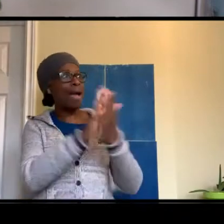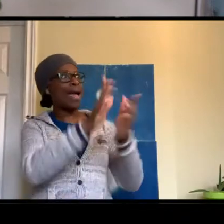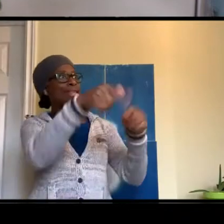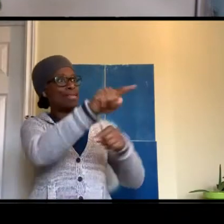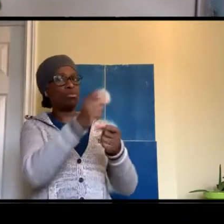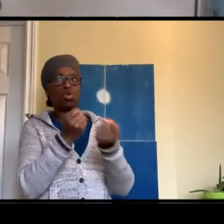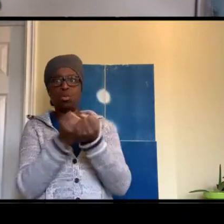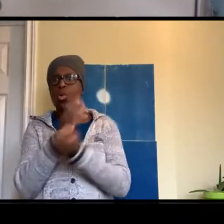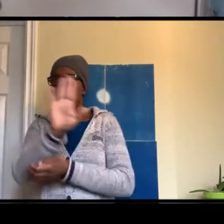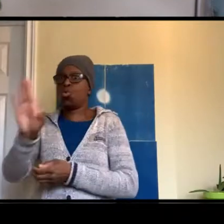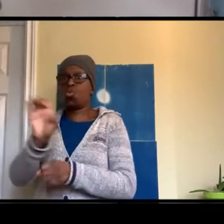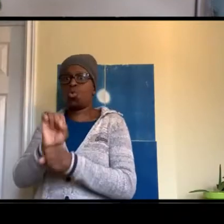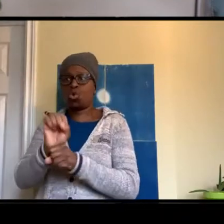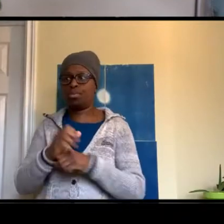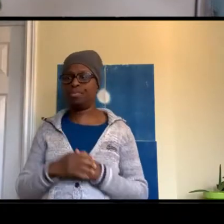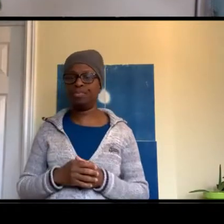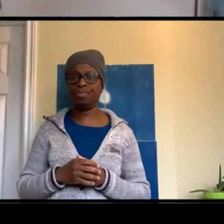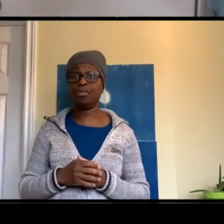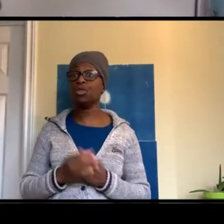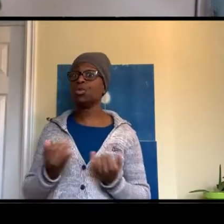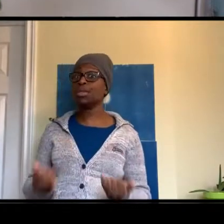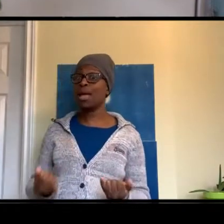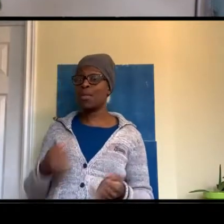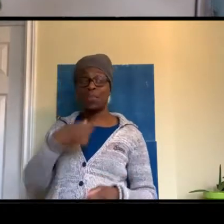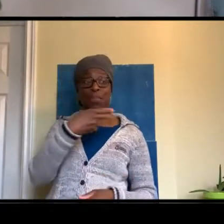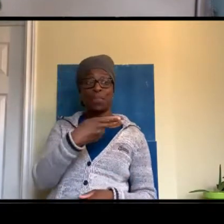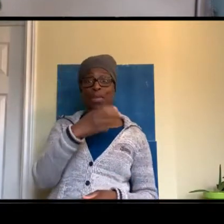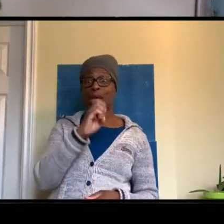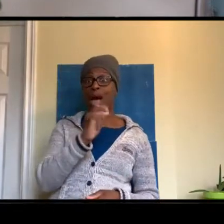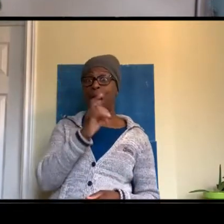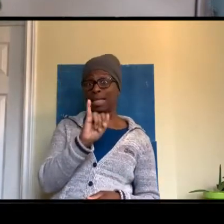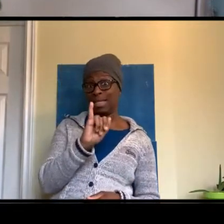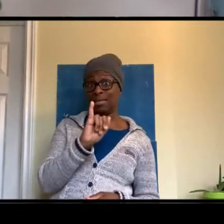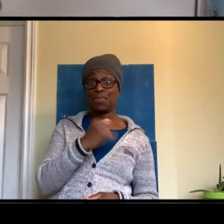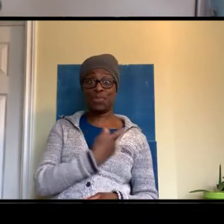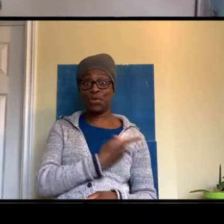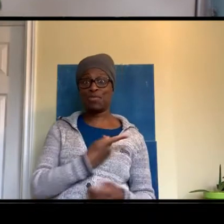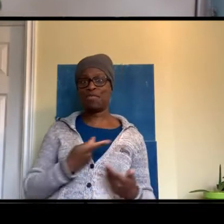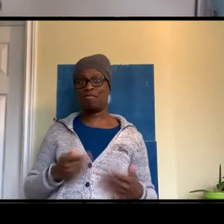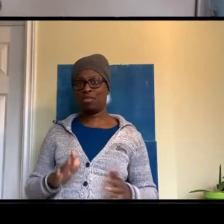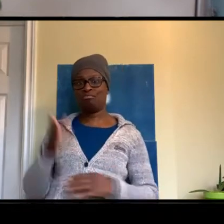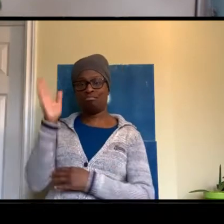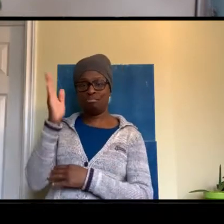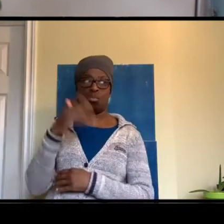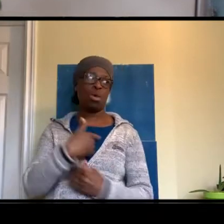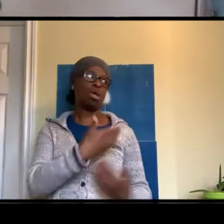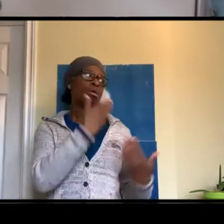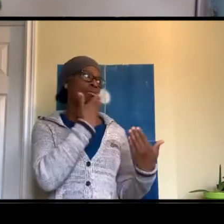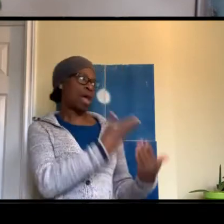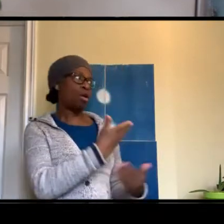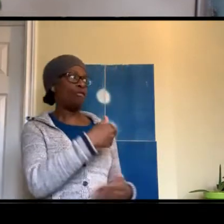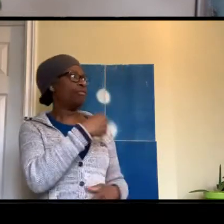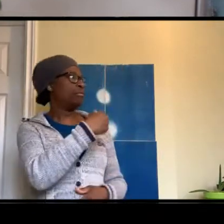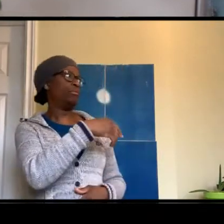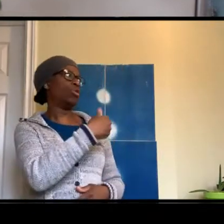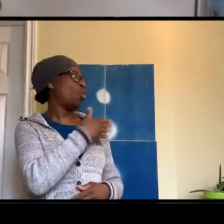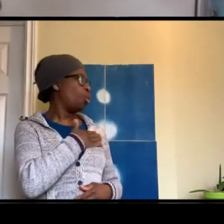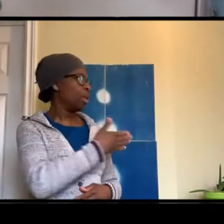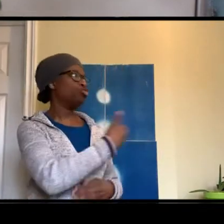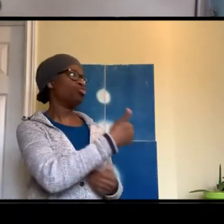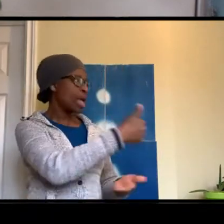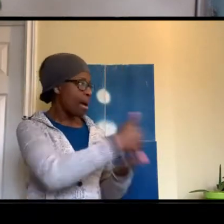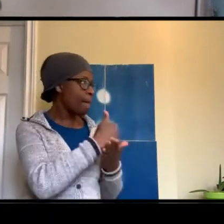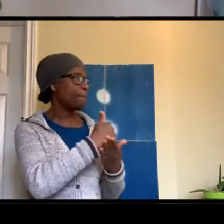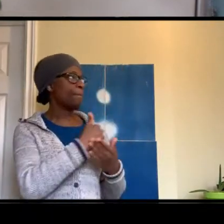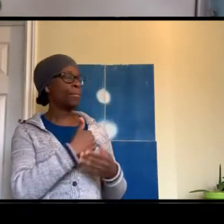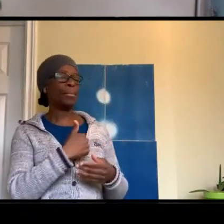I want to give a huge thank you to you, Heidi, for joining me today and having this